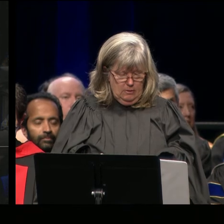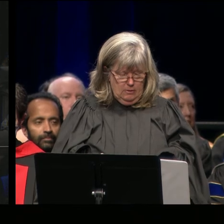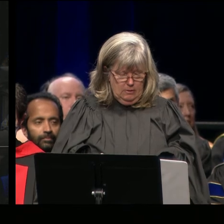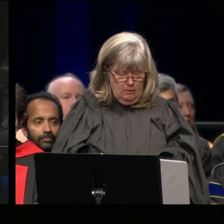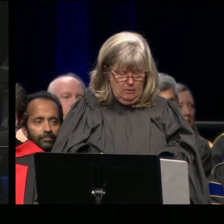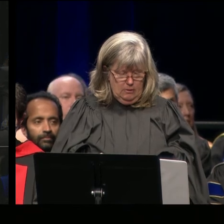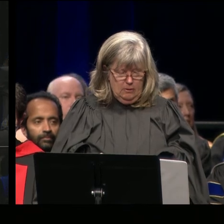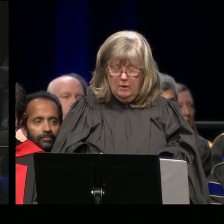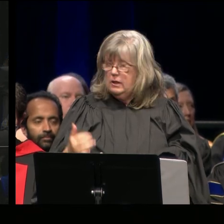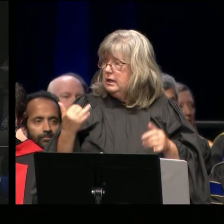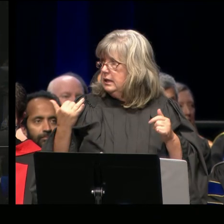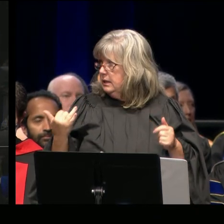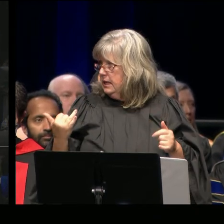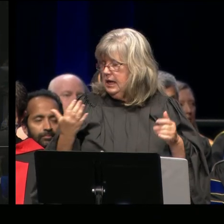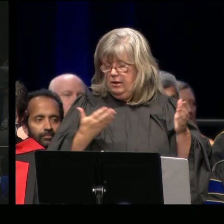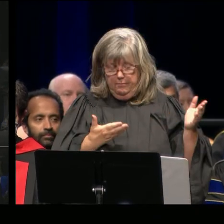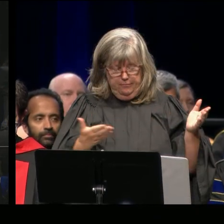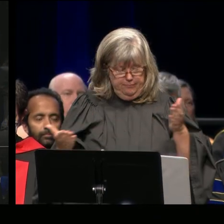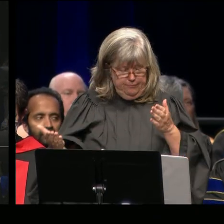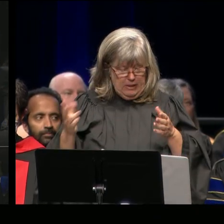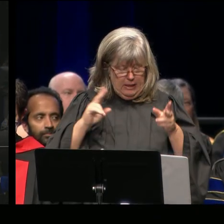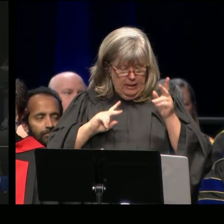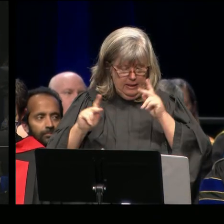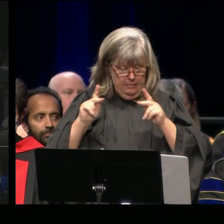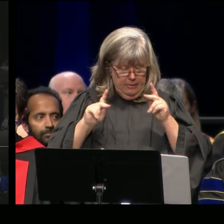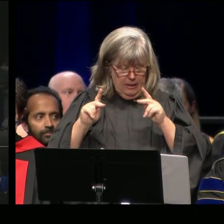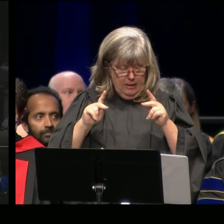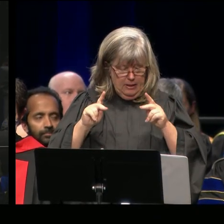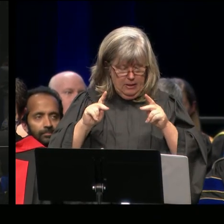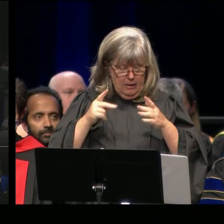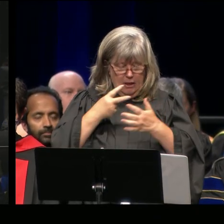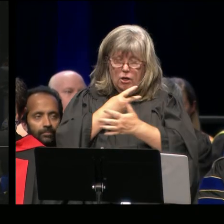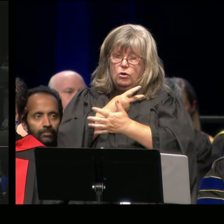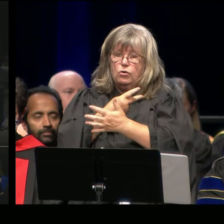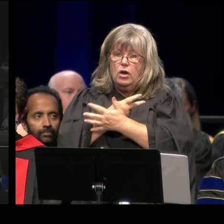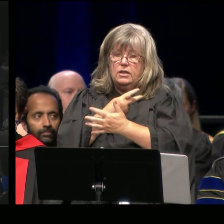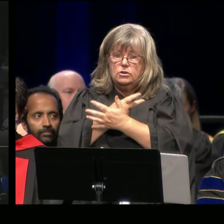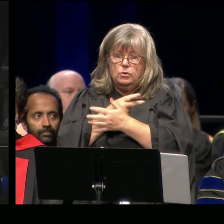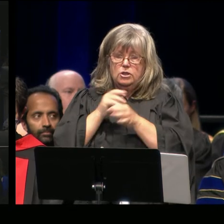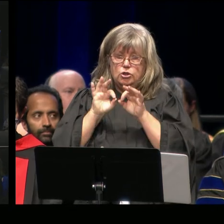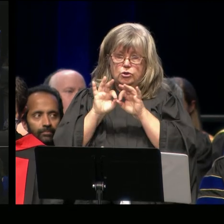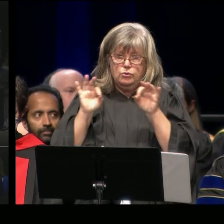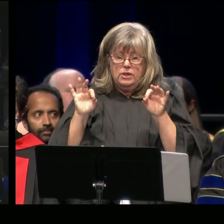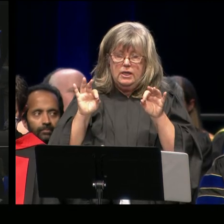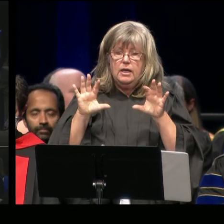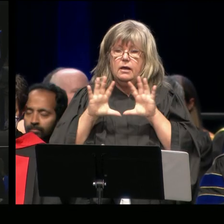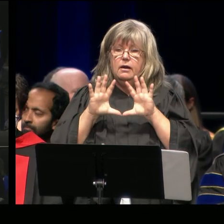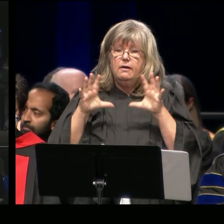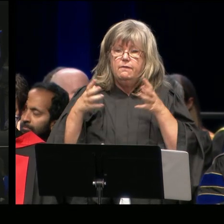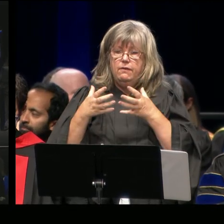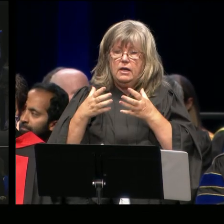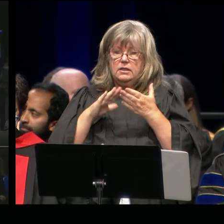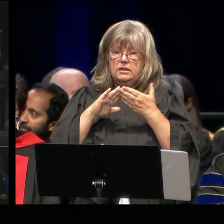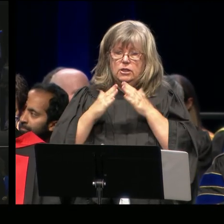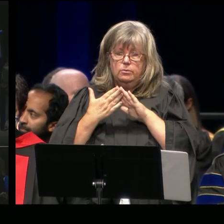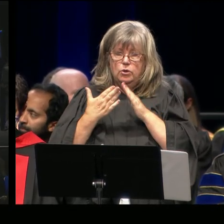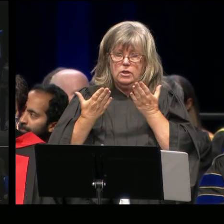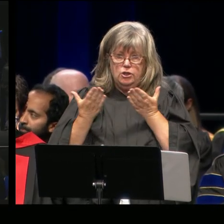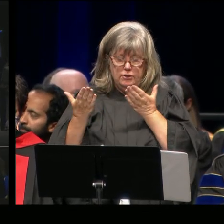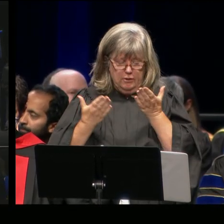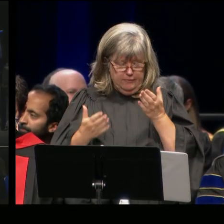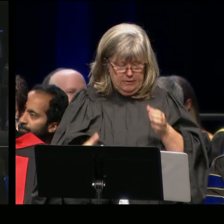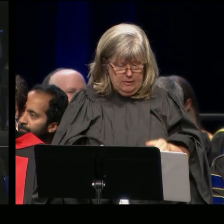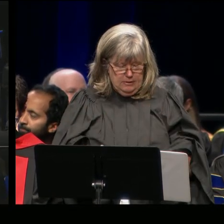Vice Chancellor, I have the honor to present candidates for the graduate degrees in the Faculty of Community Services.